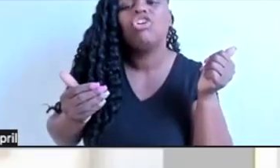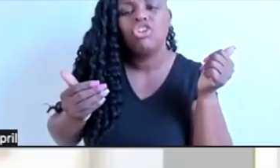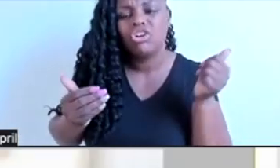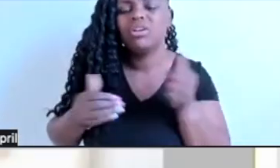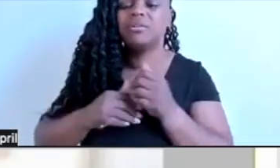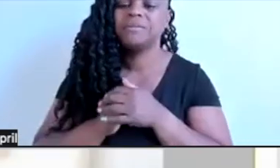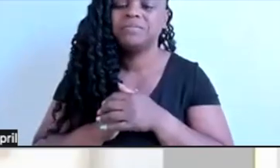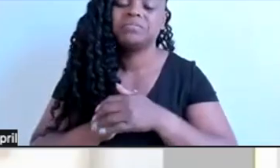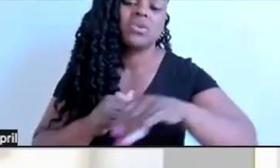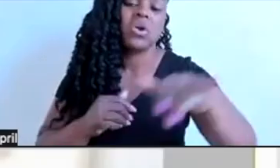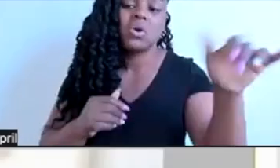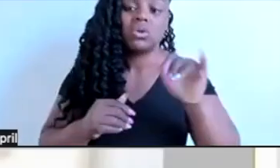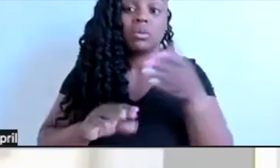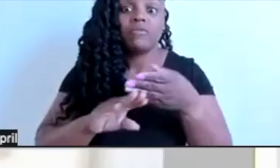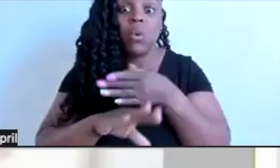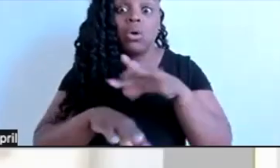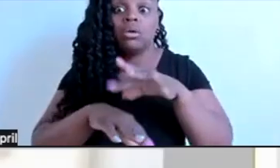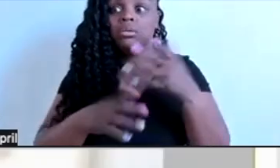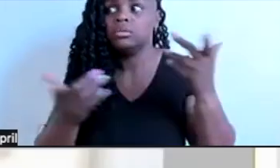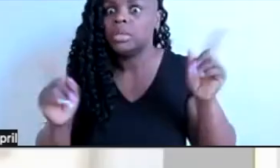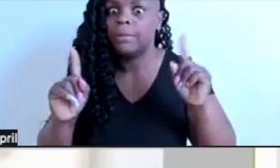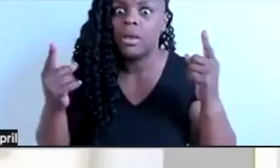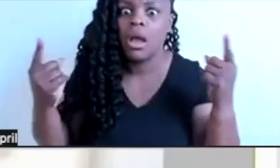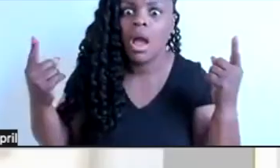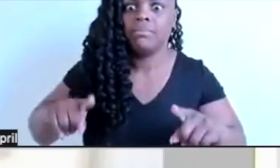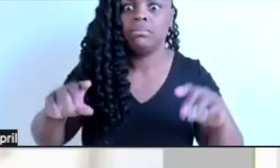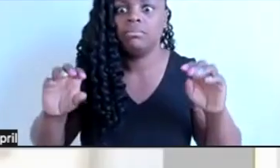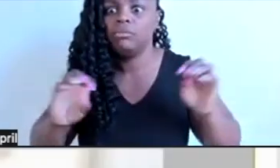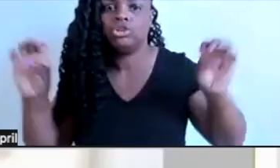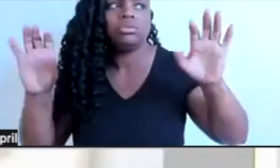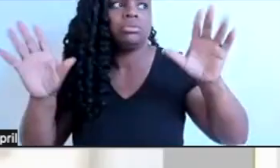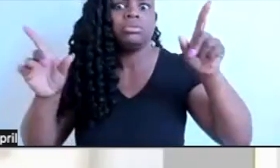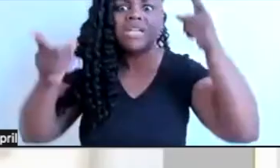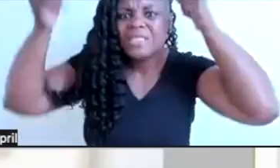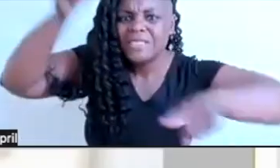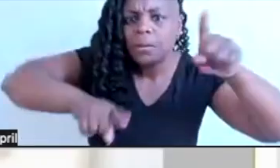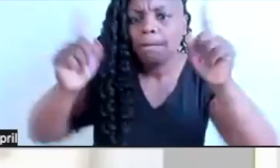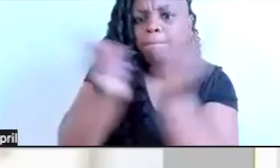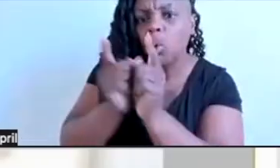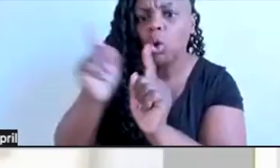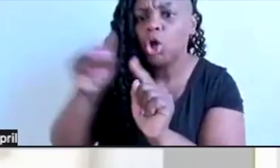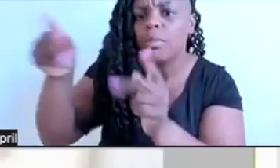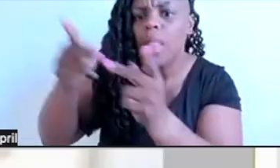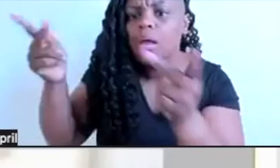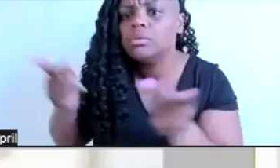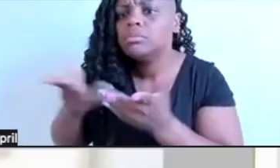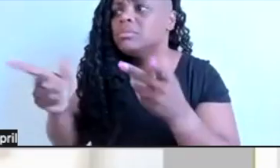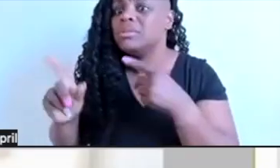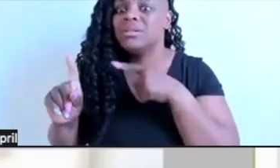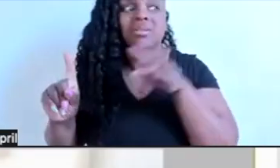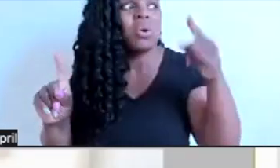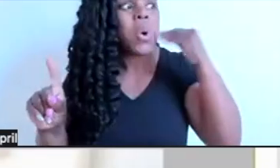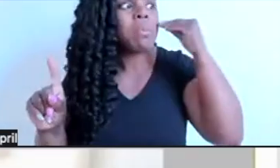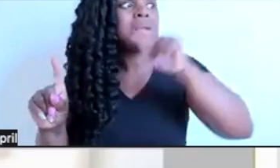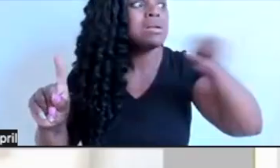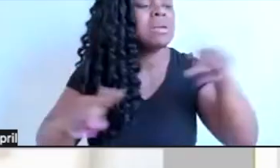a meeting location in a neighborhood park or at a friend or neighbor's house in case you can't go home. If you must leave your home, leave your